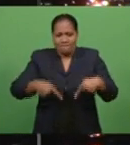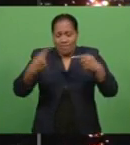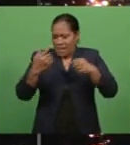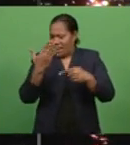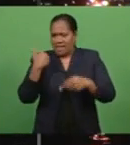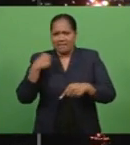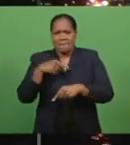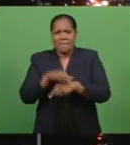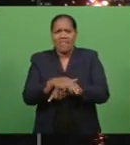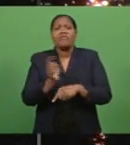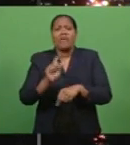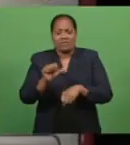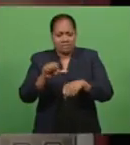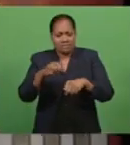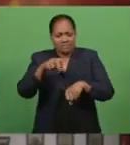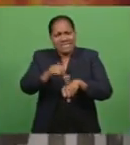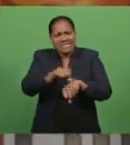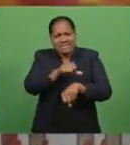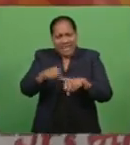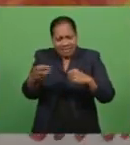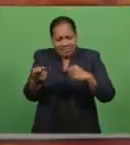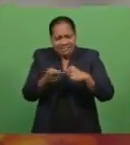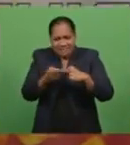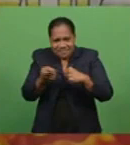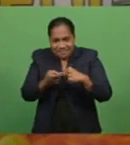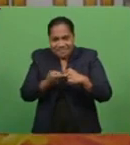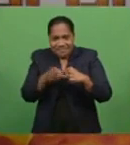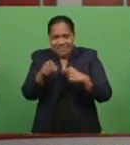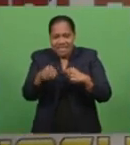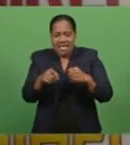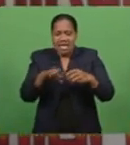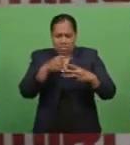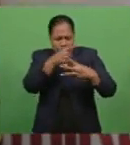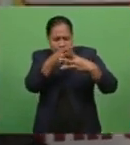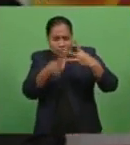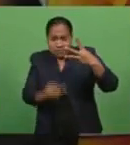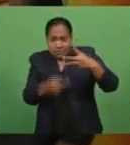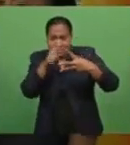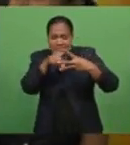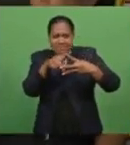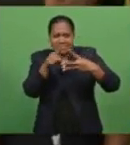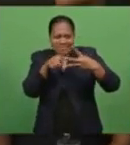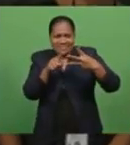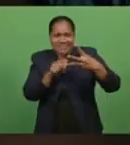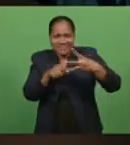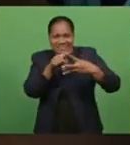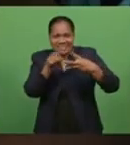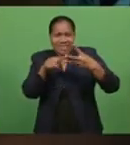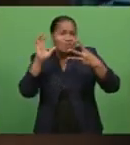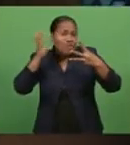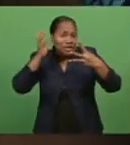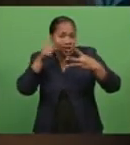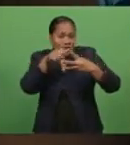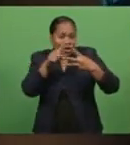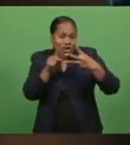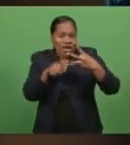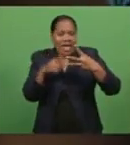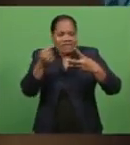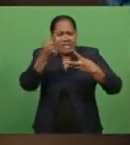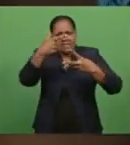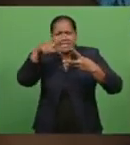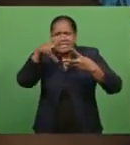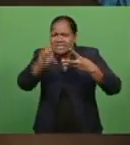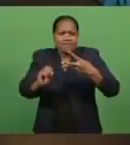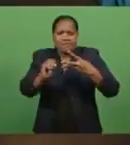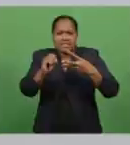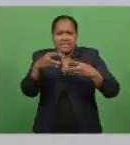was drawn today. The competition was channeled by Bull FM, Gold FM and Mirchi FM and had more than 70 participants.